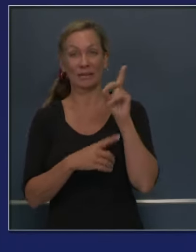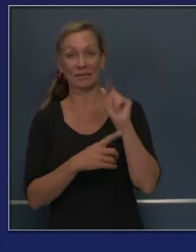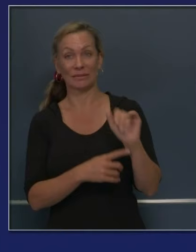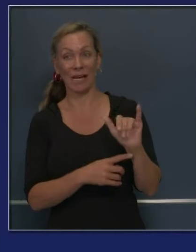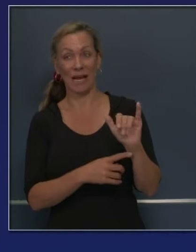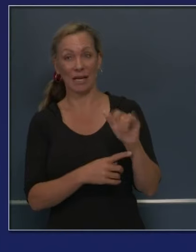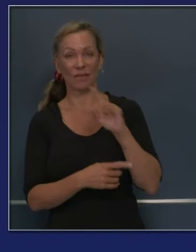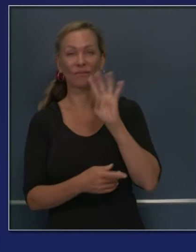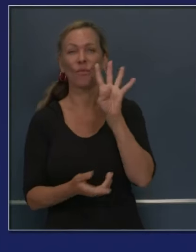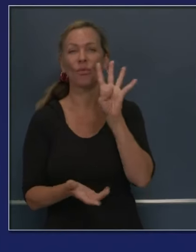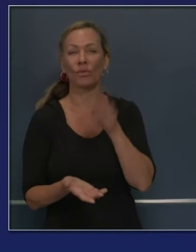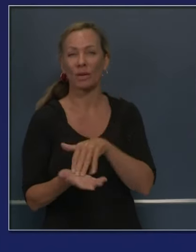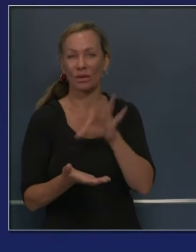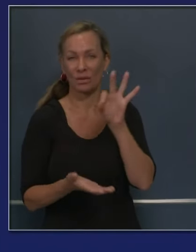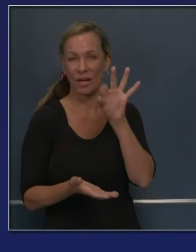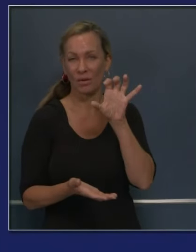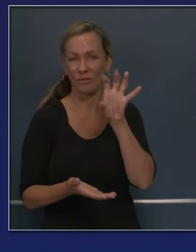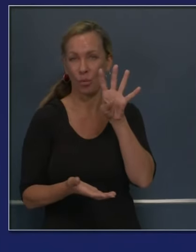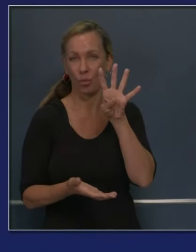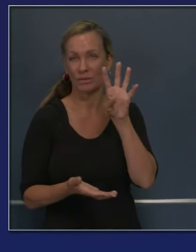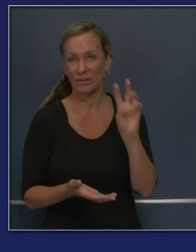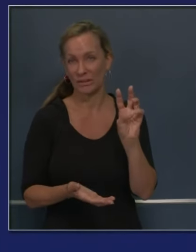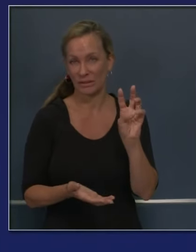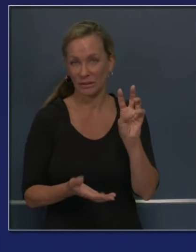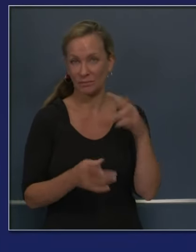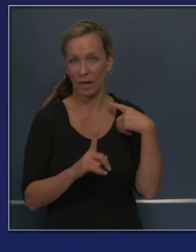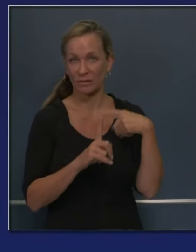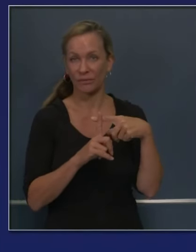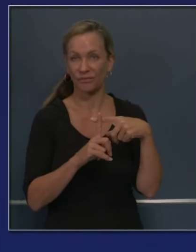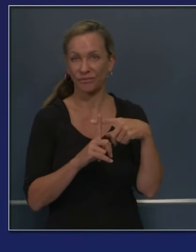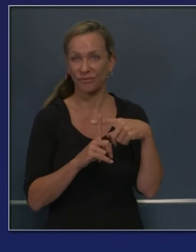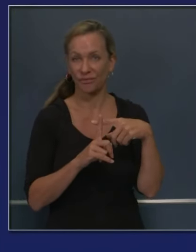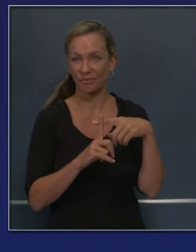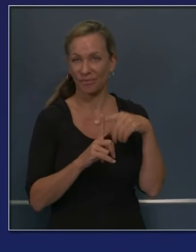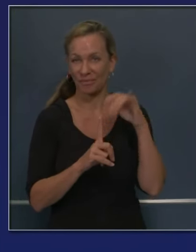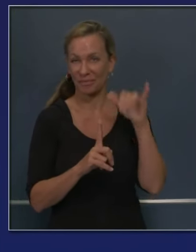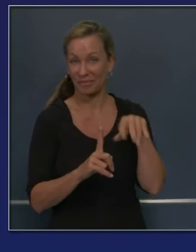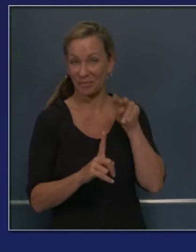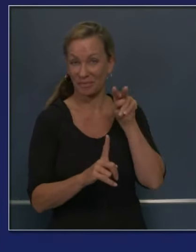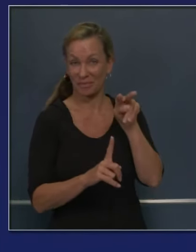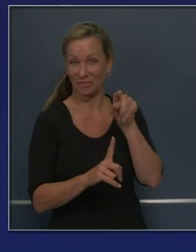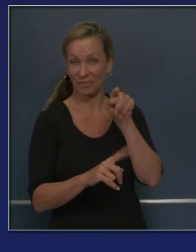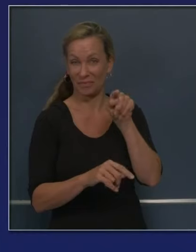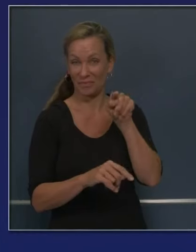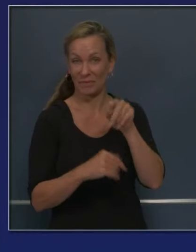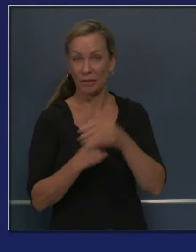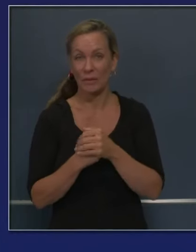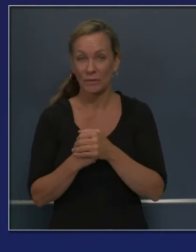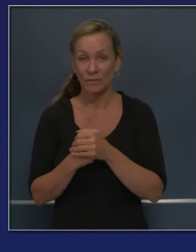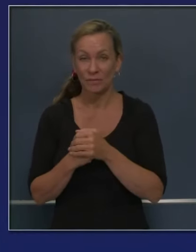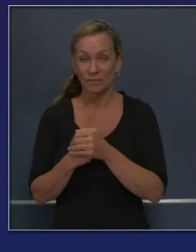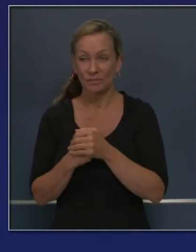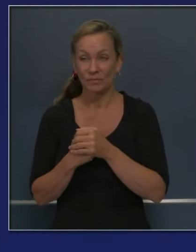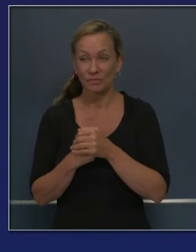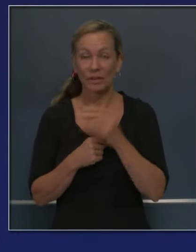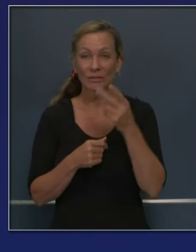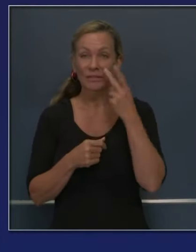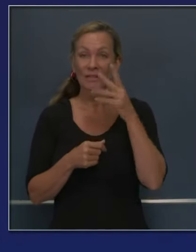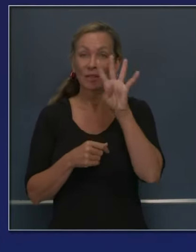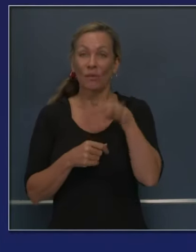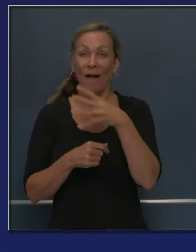4,946 individuals. Let me highlight what that means with slides those of you check in are very familiar